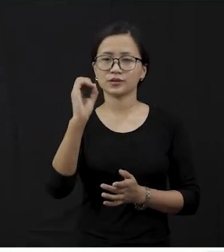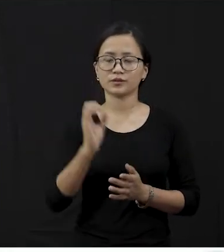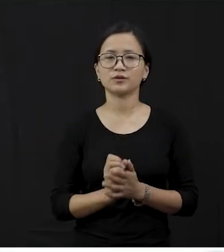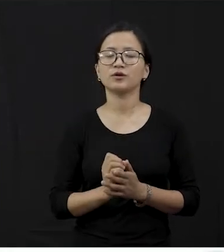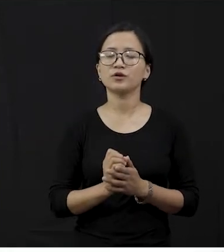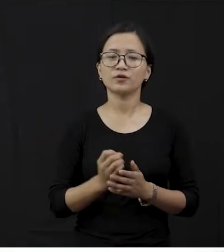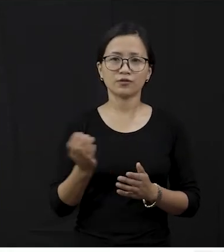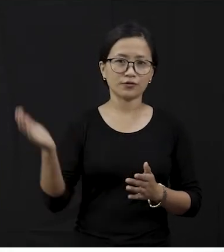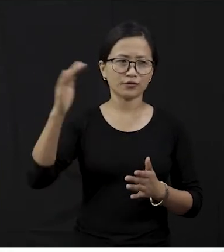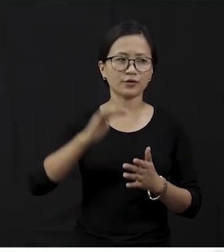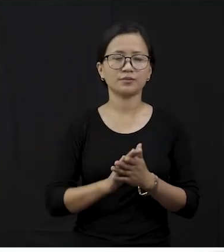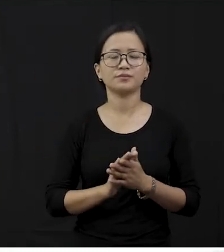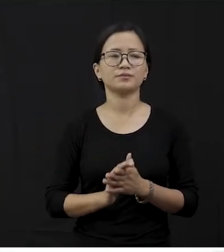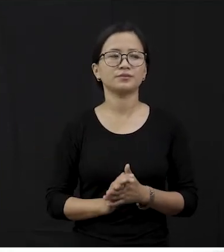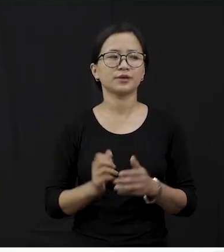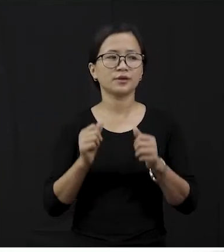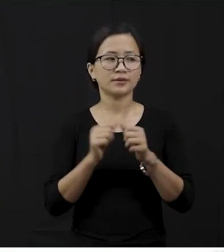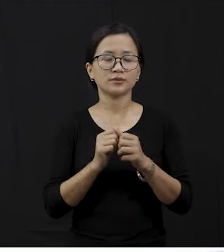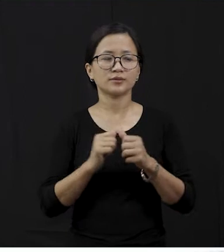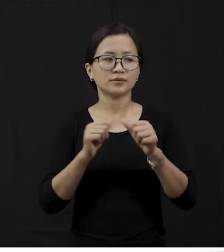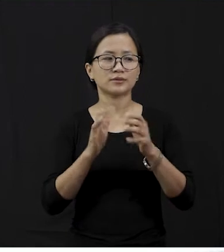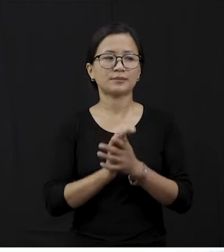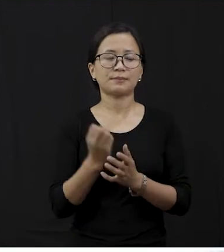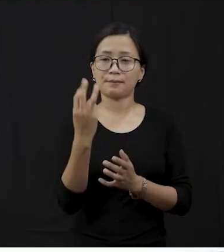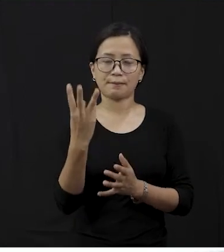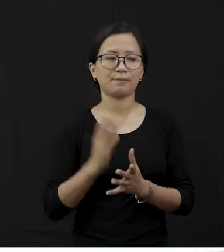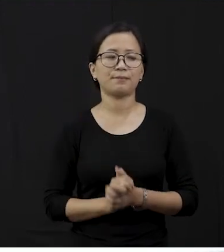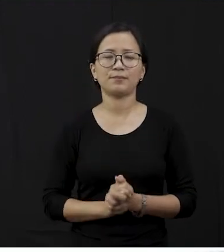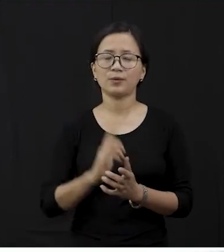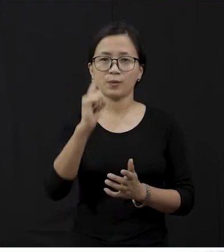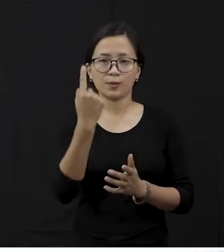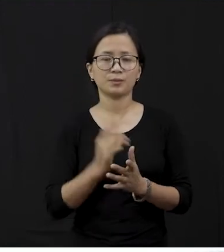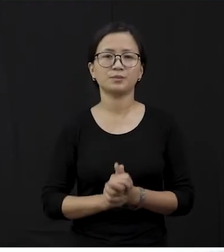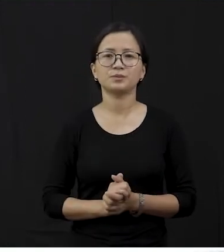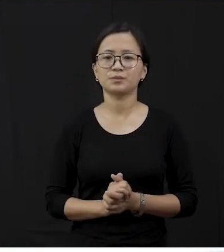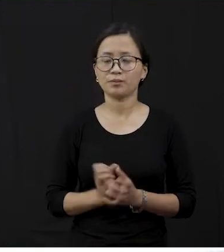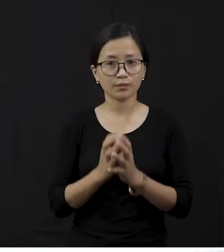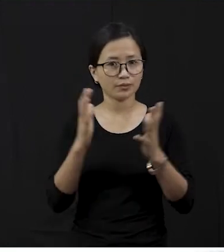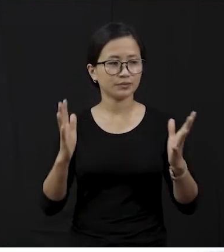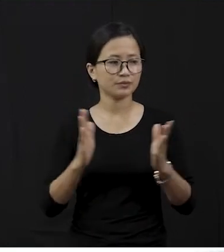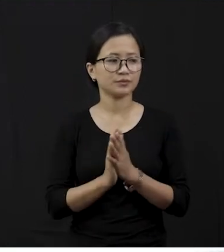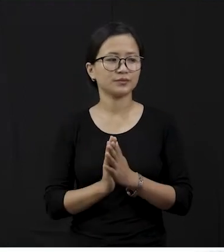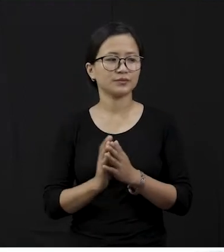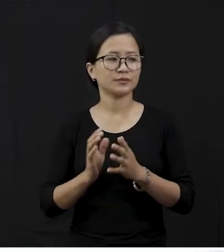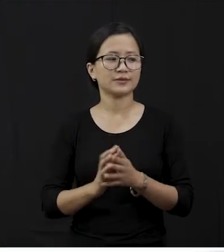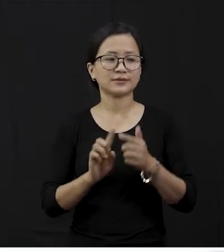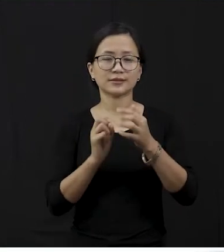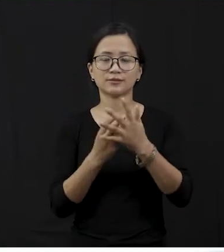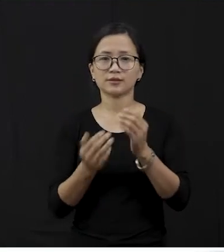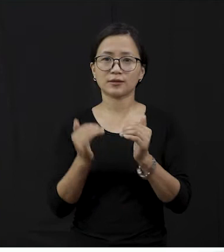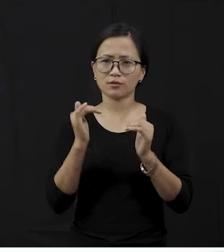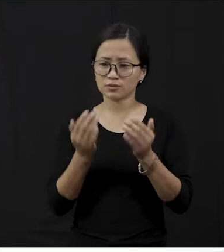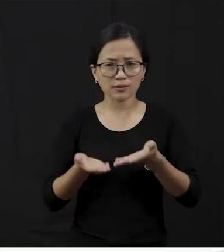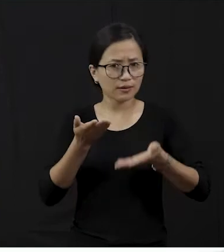from a number. Okay. Then one more thing, estimate and compare